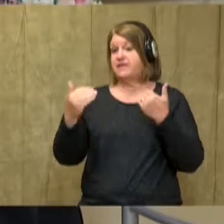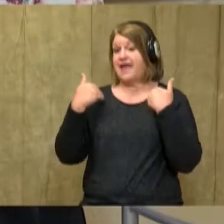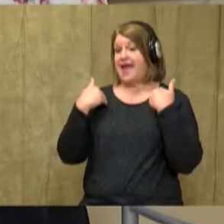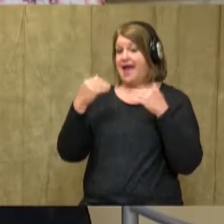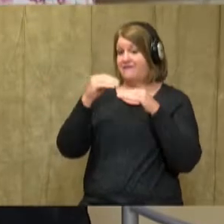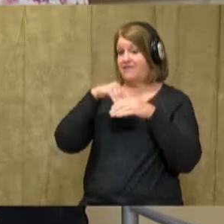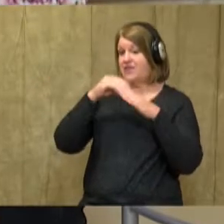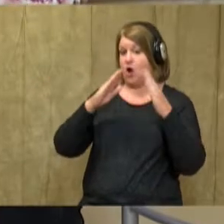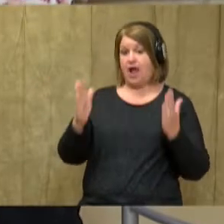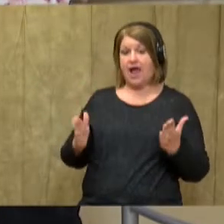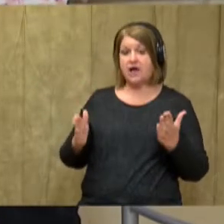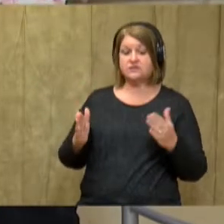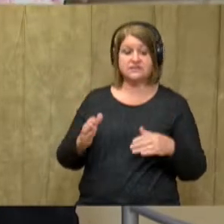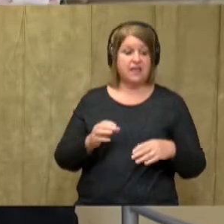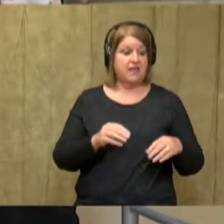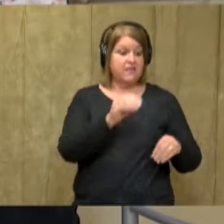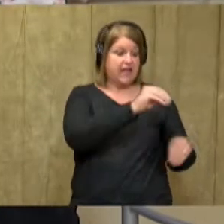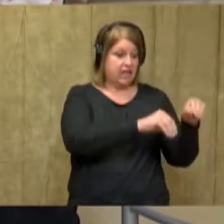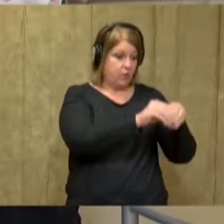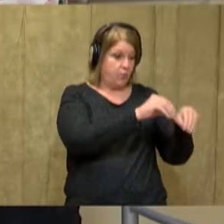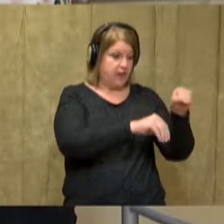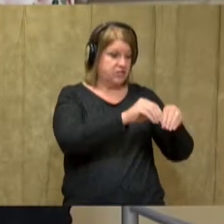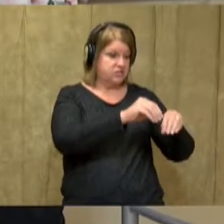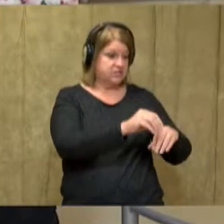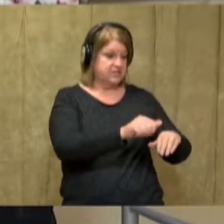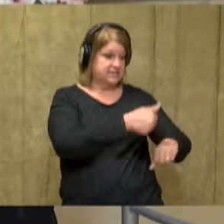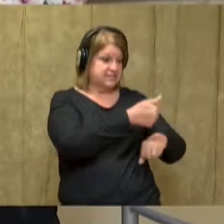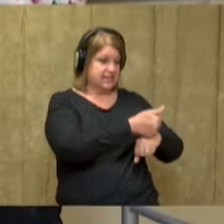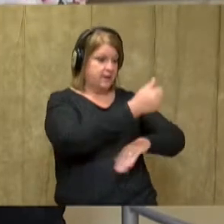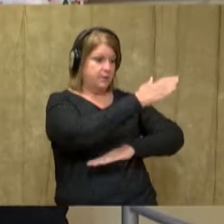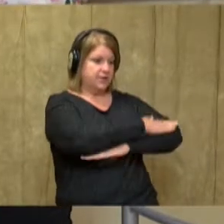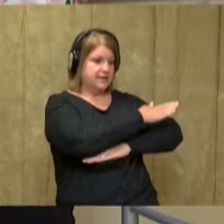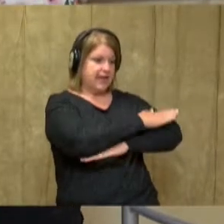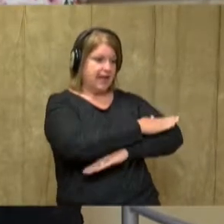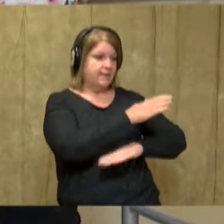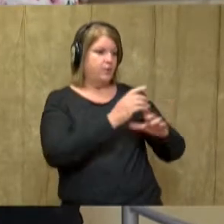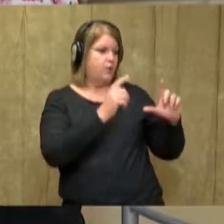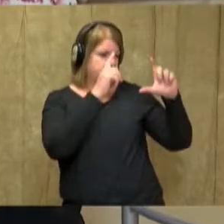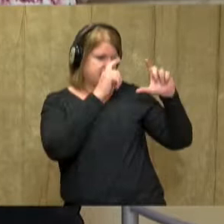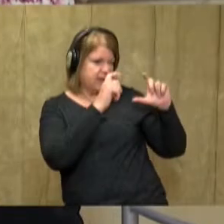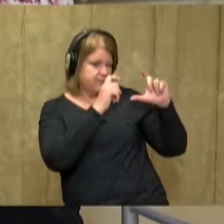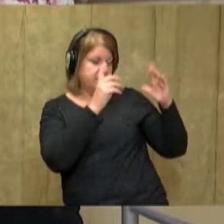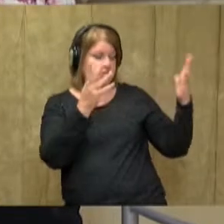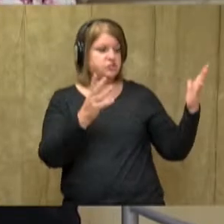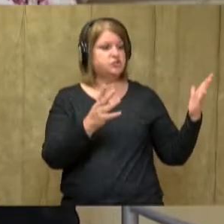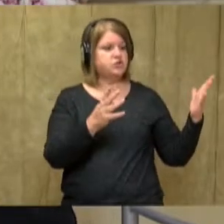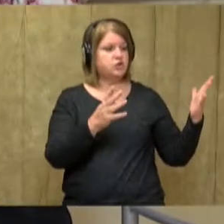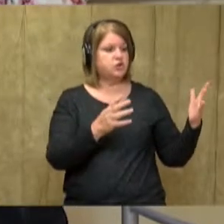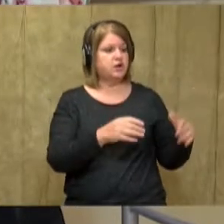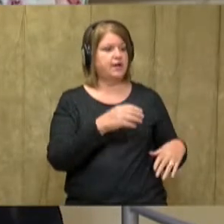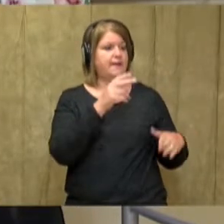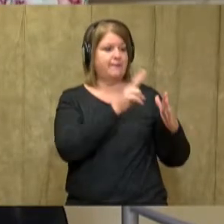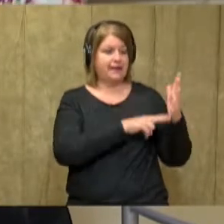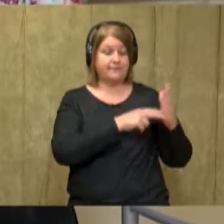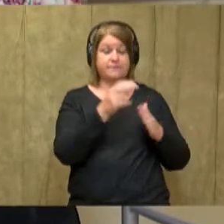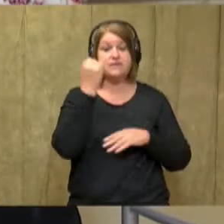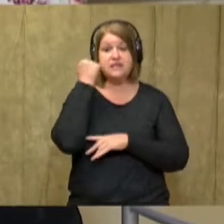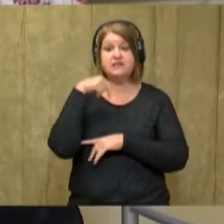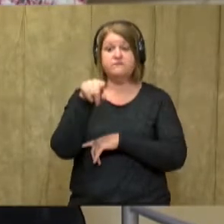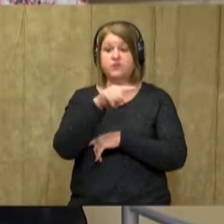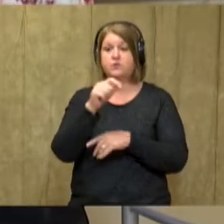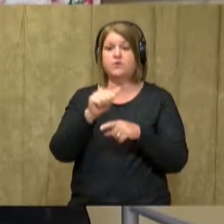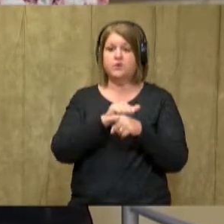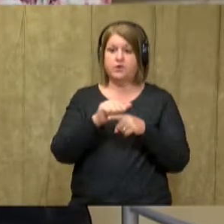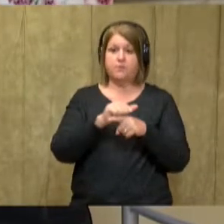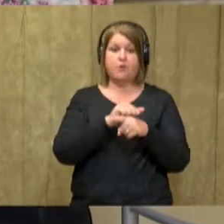table and they could draw or paint it or photograph it. If you want to practice making your own still lifes at home, you can take